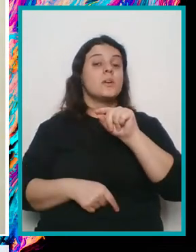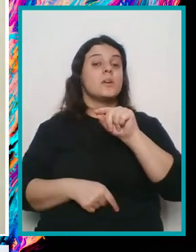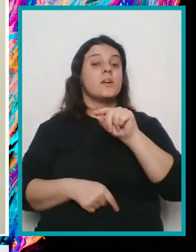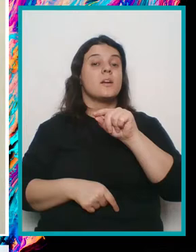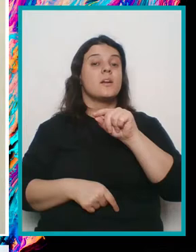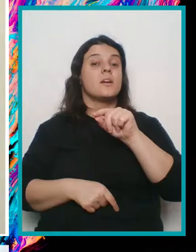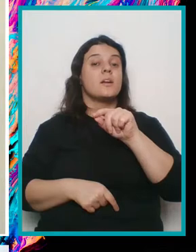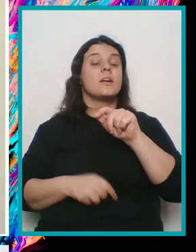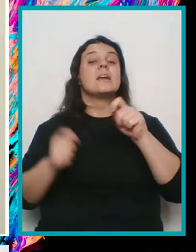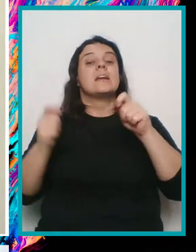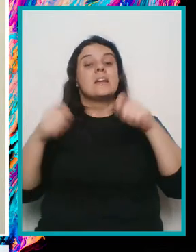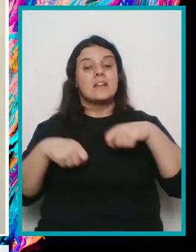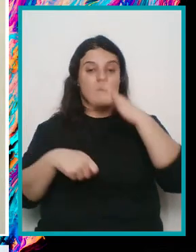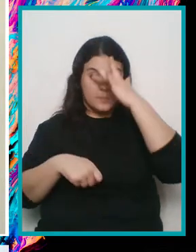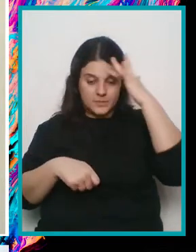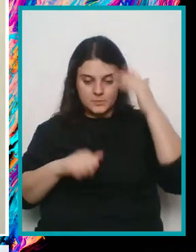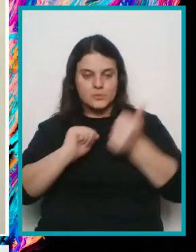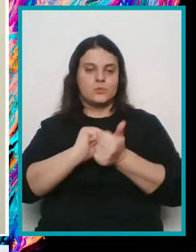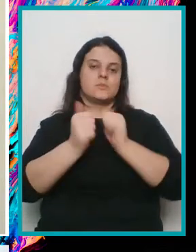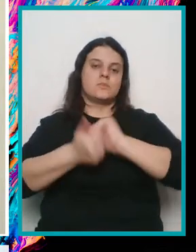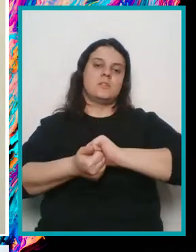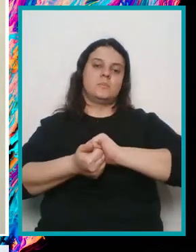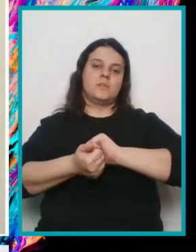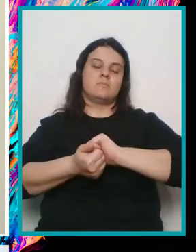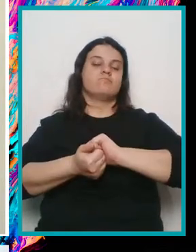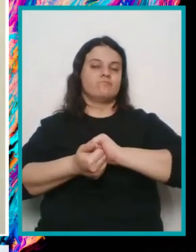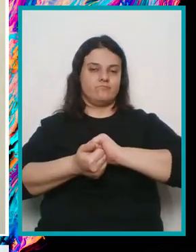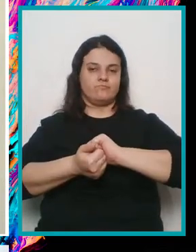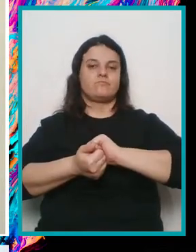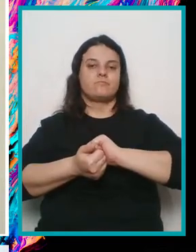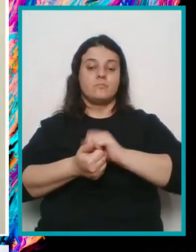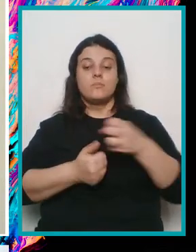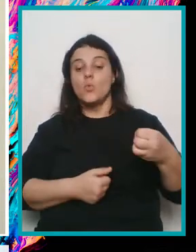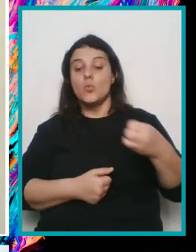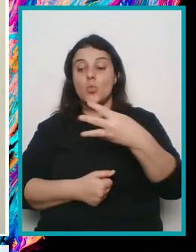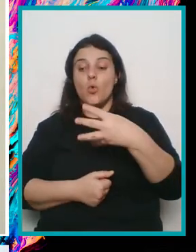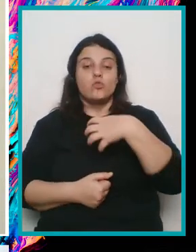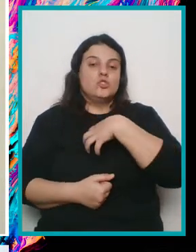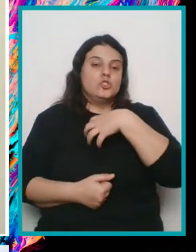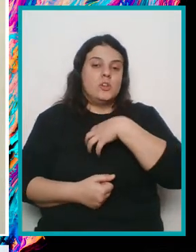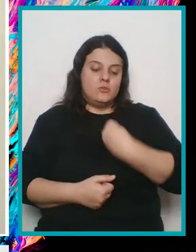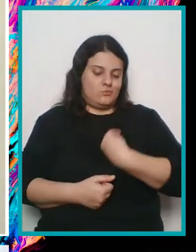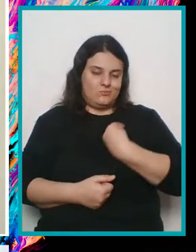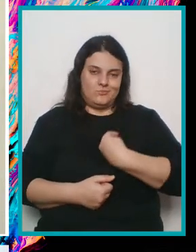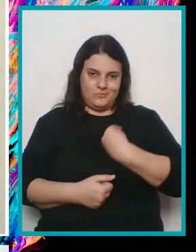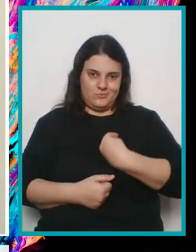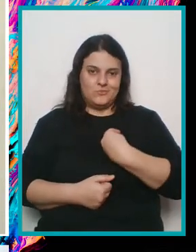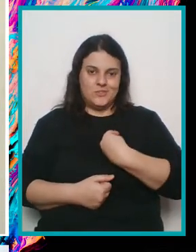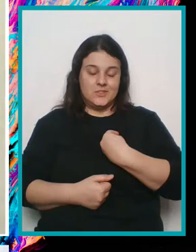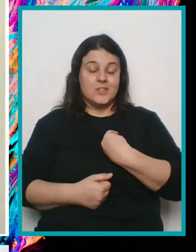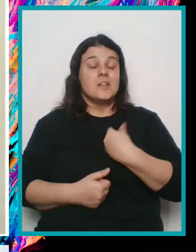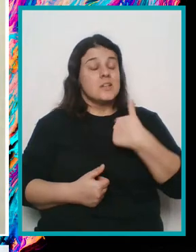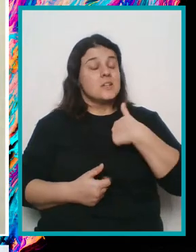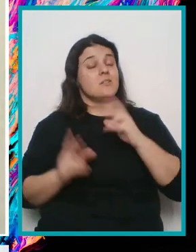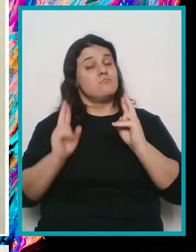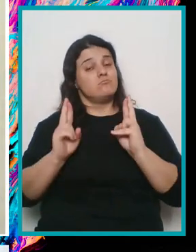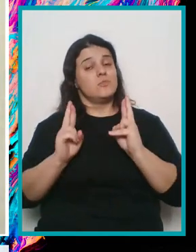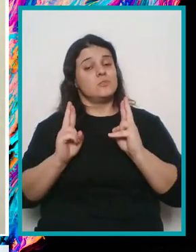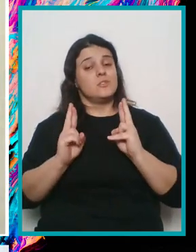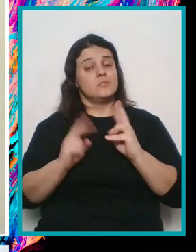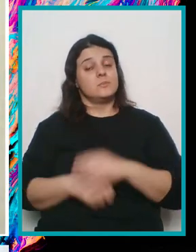because I think this is a time for the leaders to reflect. We cannot afford to go